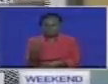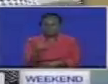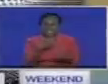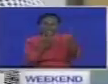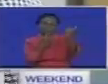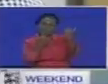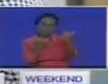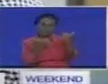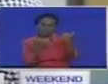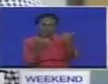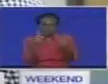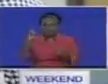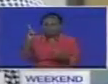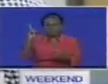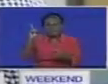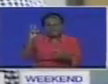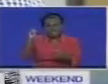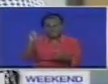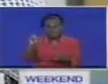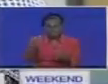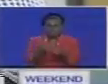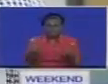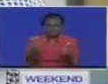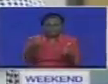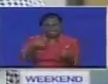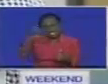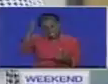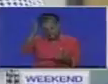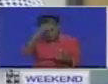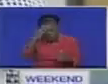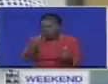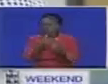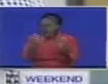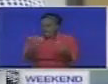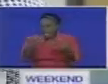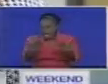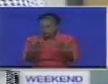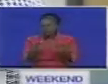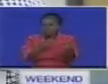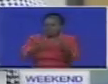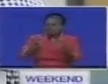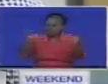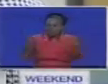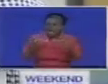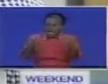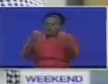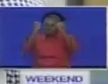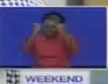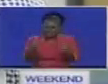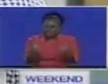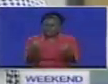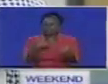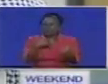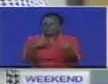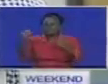for ODM, because I know what it means to run a party and how difficult it is to organize such things.